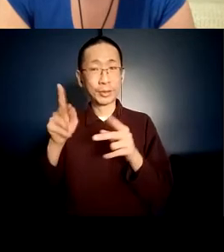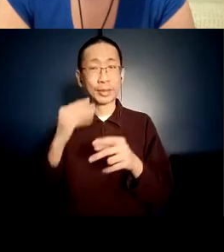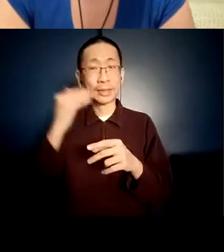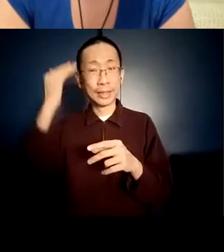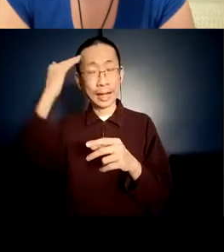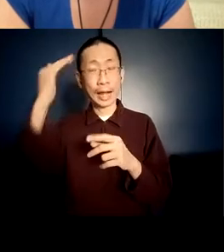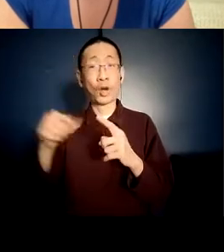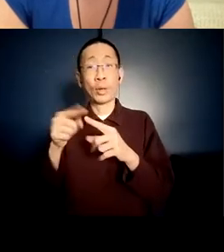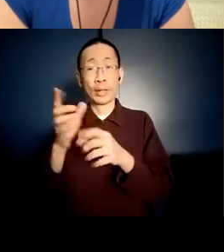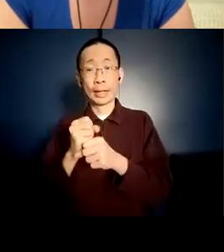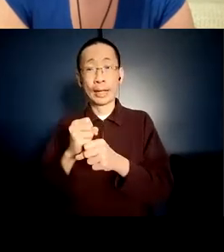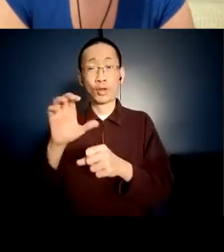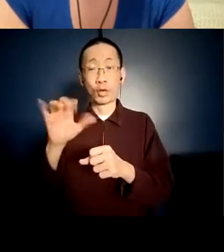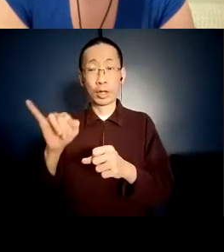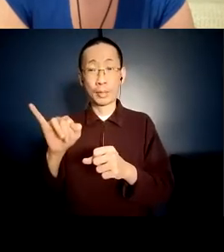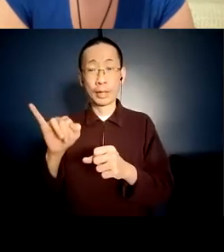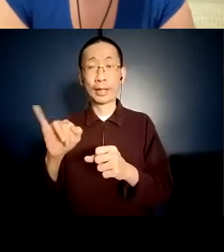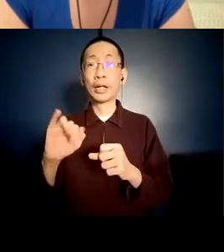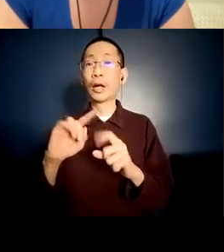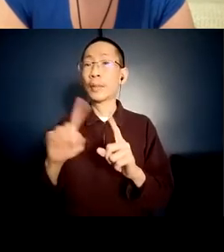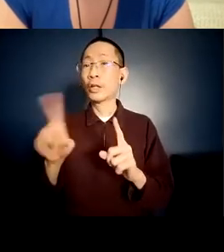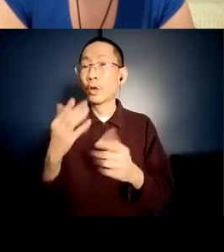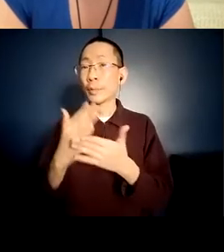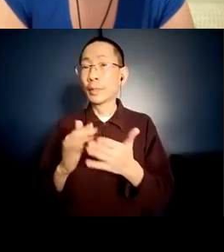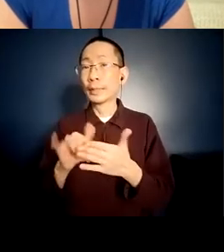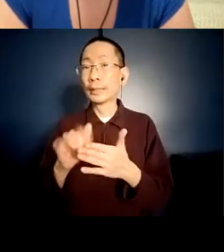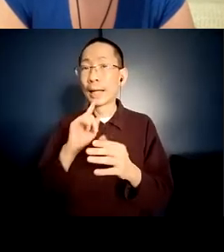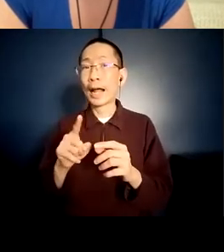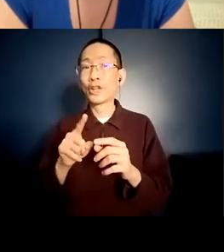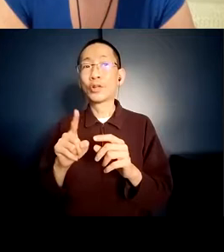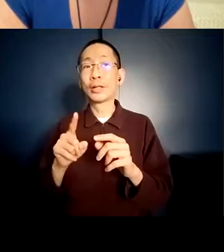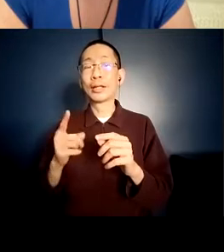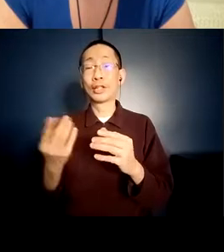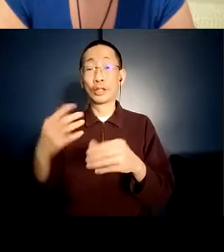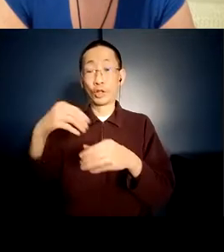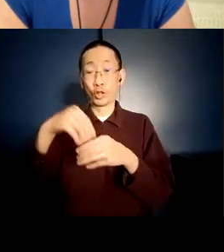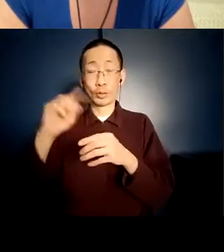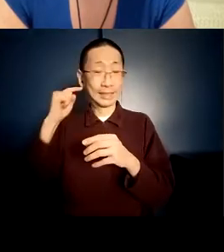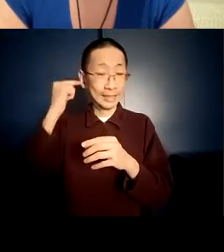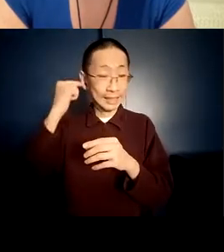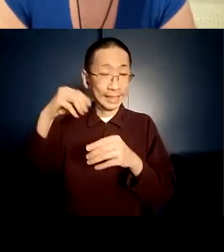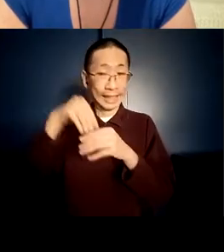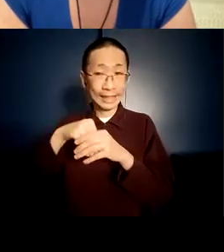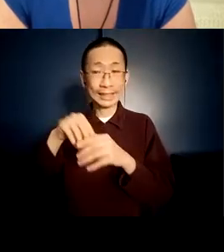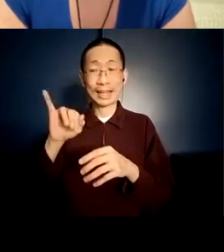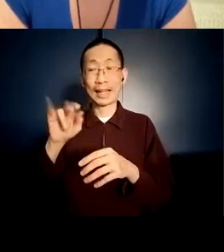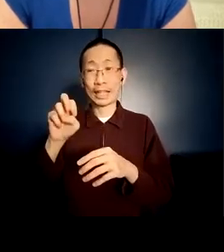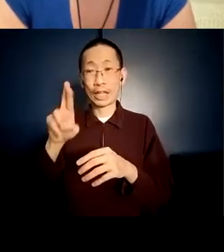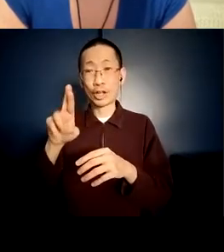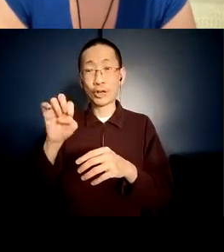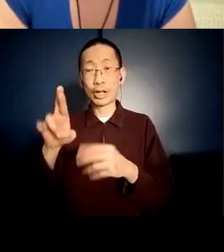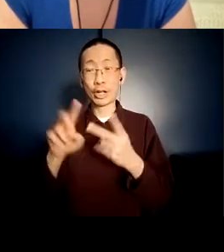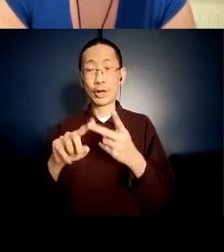get a cochlear implant. The only piece of this that actually goes inside the cochlea in the inner ear